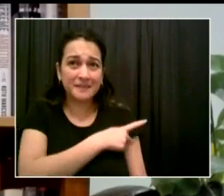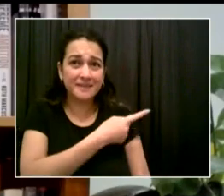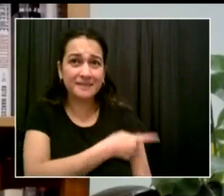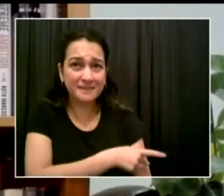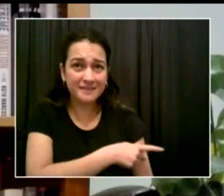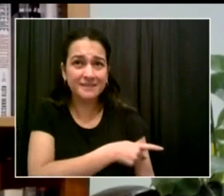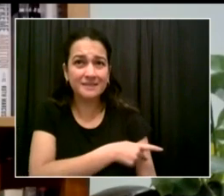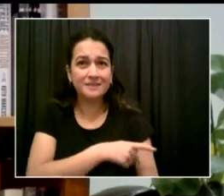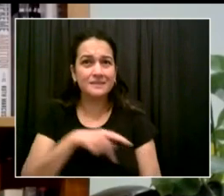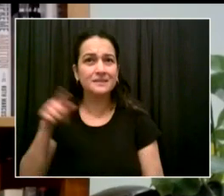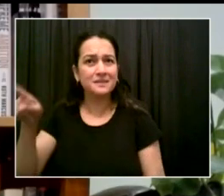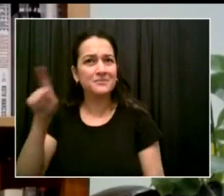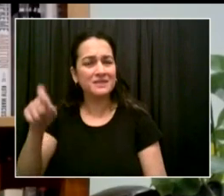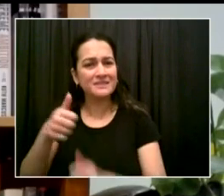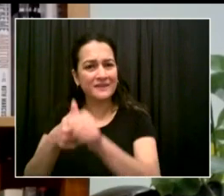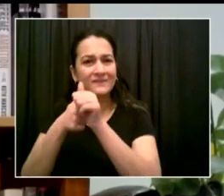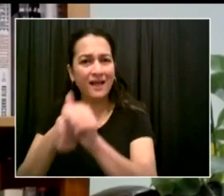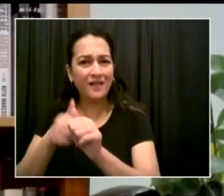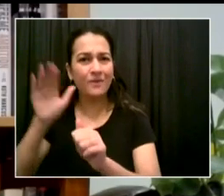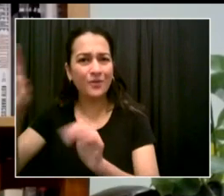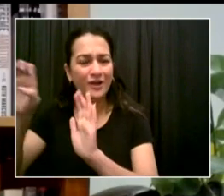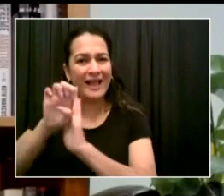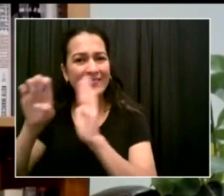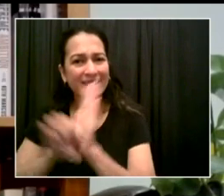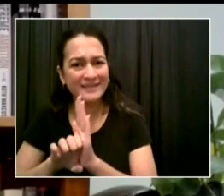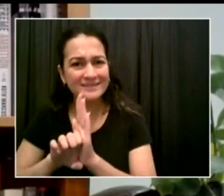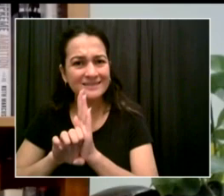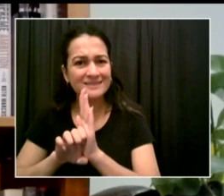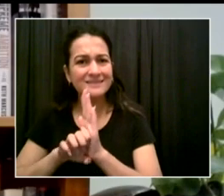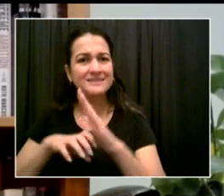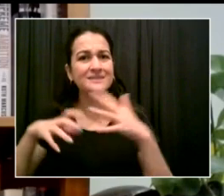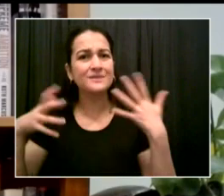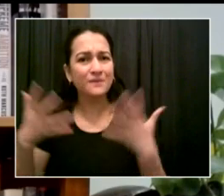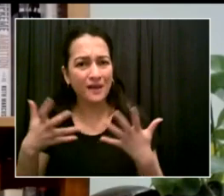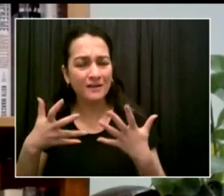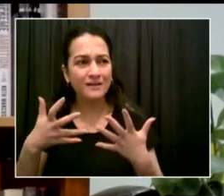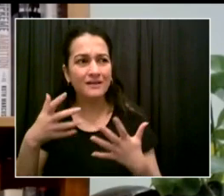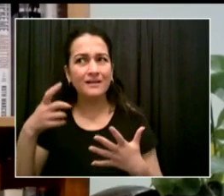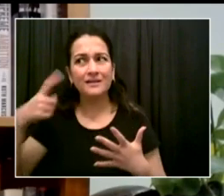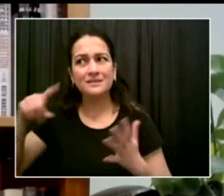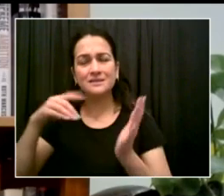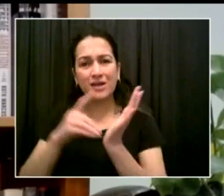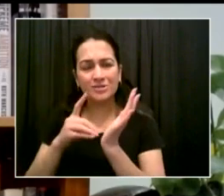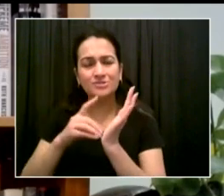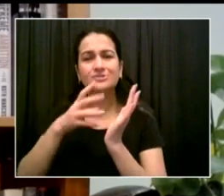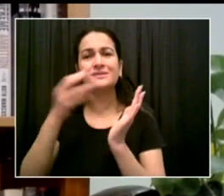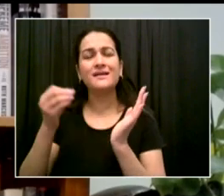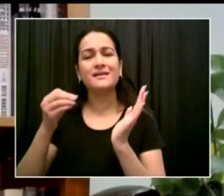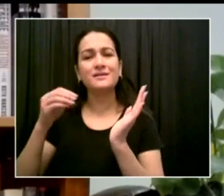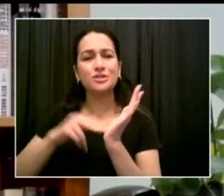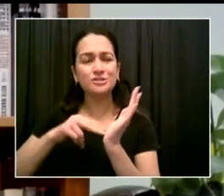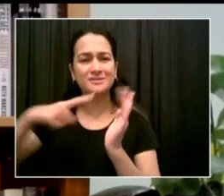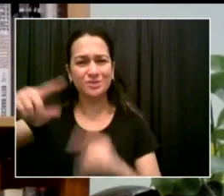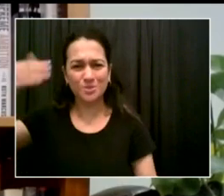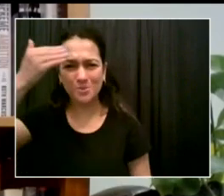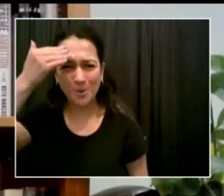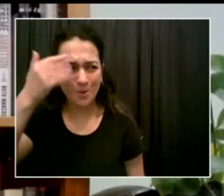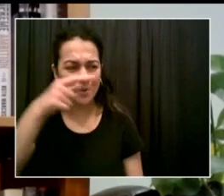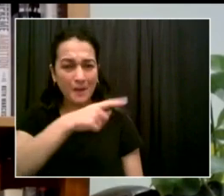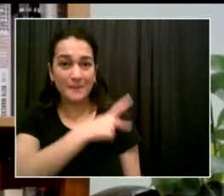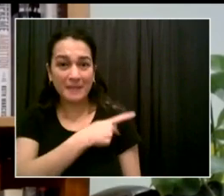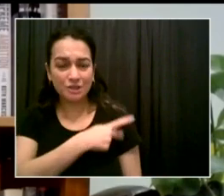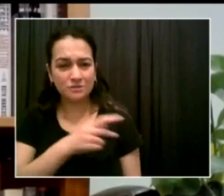whatever we can to promote their health and well-being. No one forced us to be in the healthcare world.